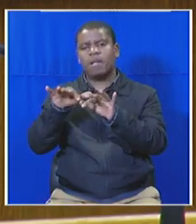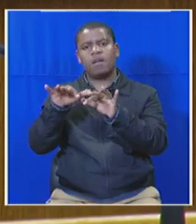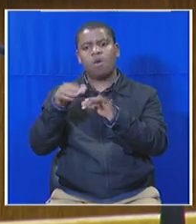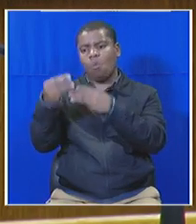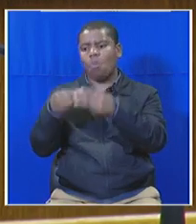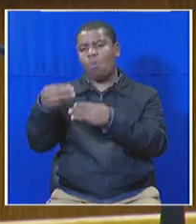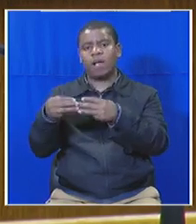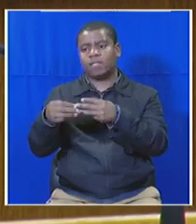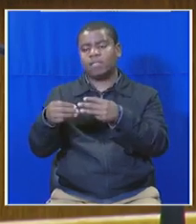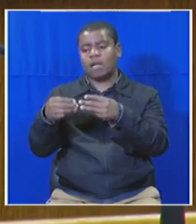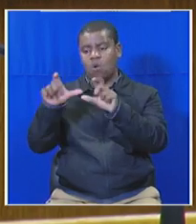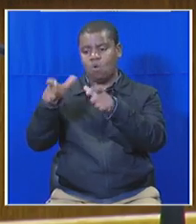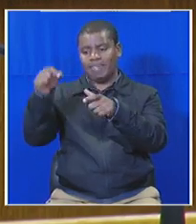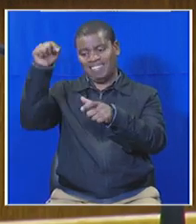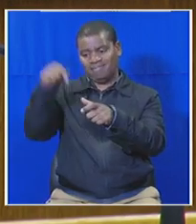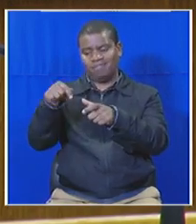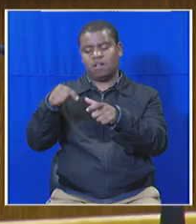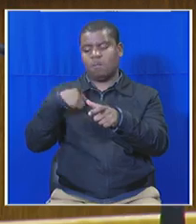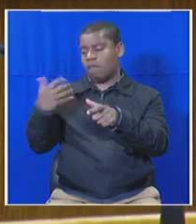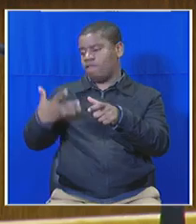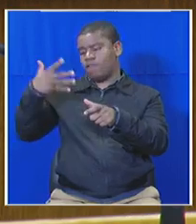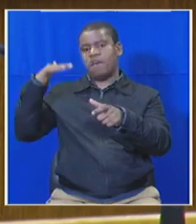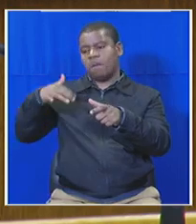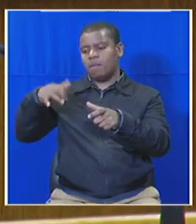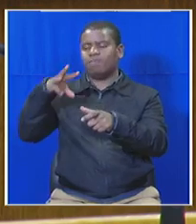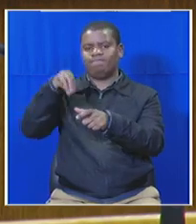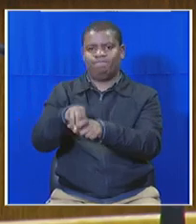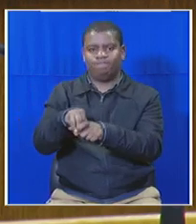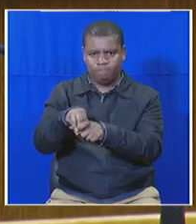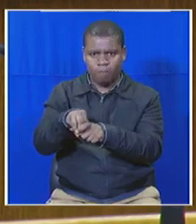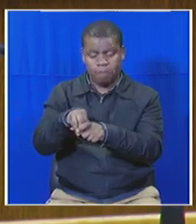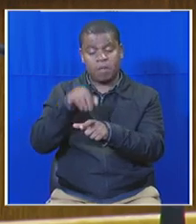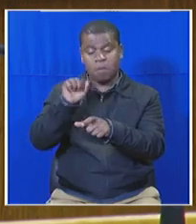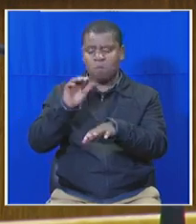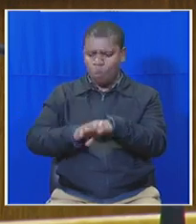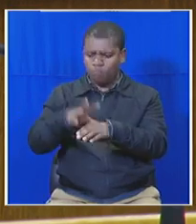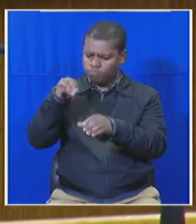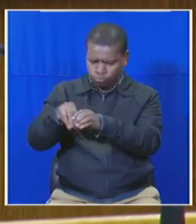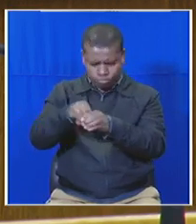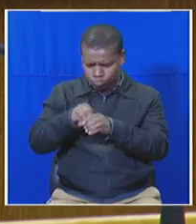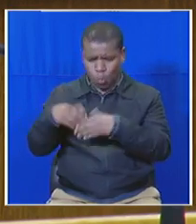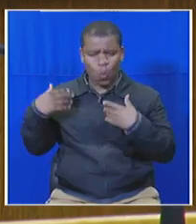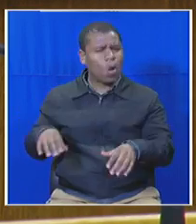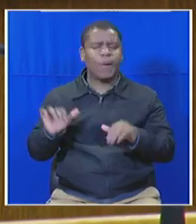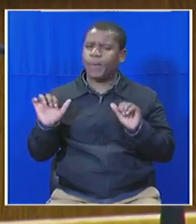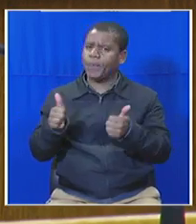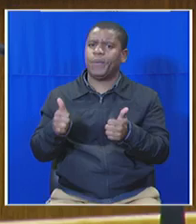5th Parliament. His engagement in the committee was measured and thoughtful,